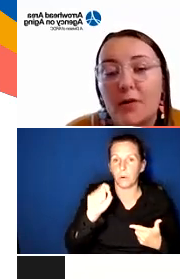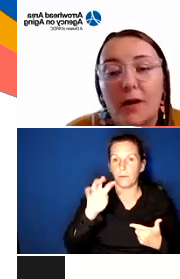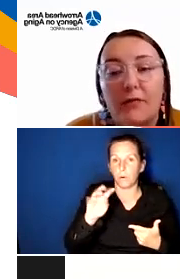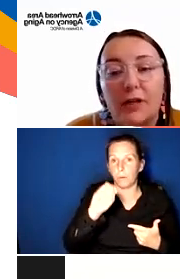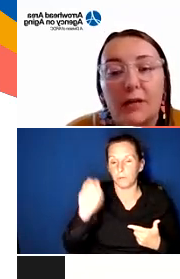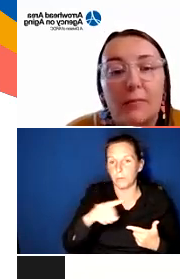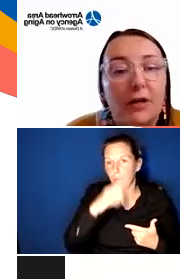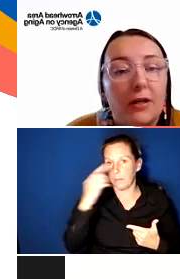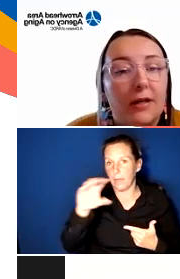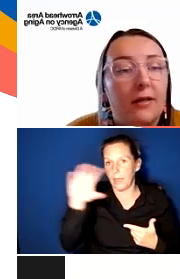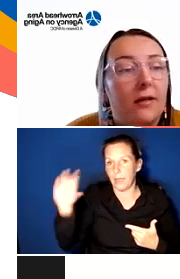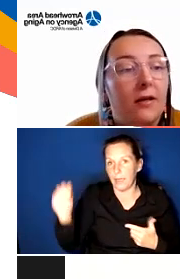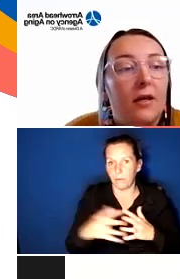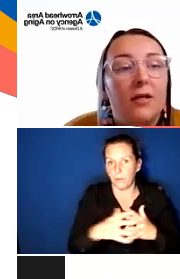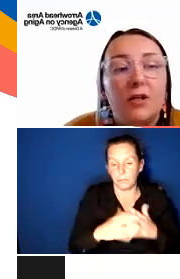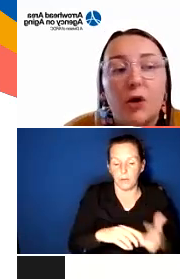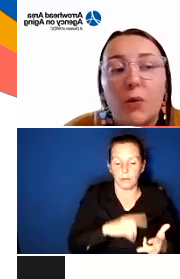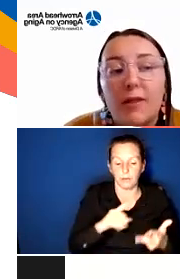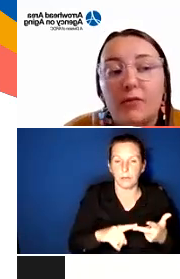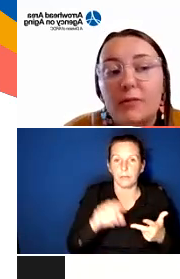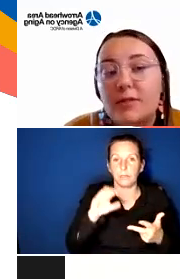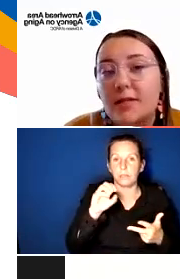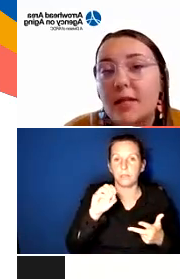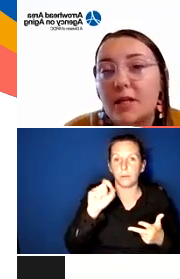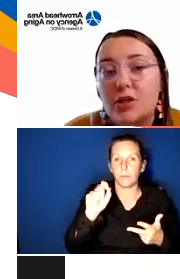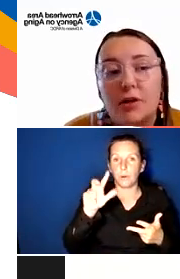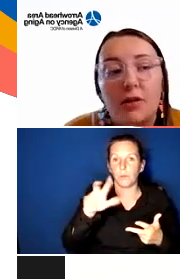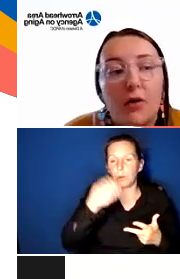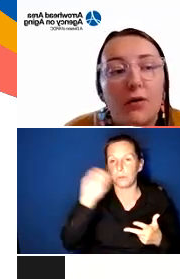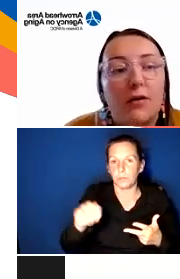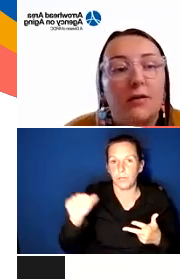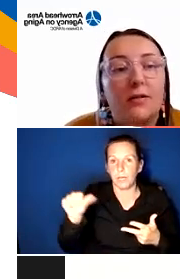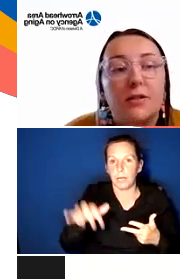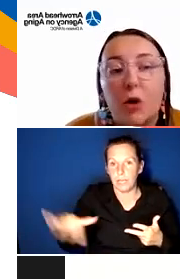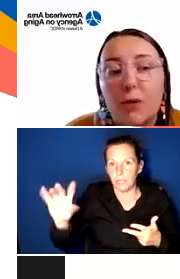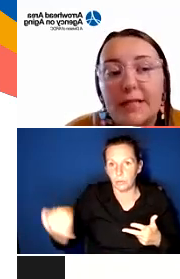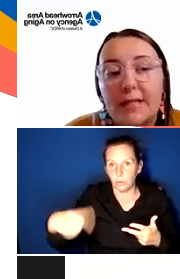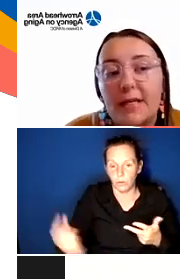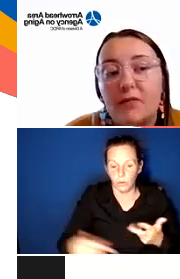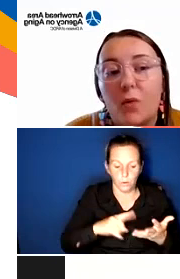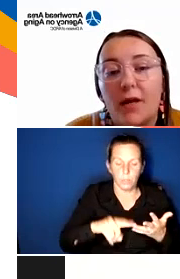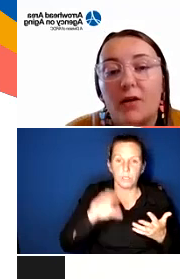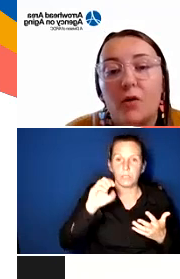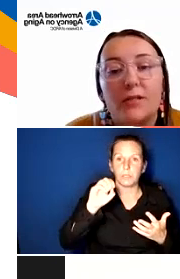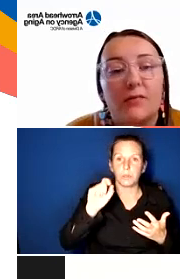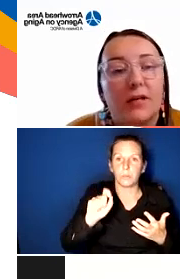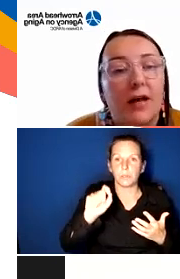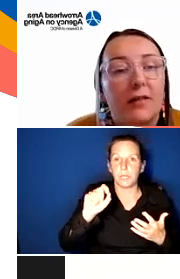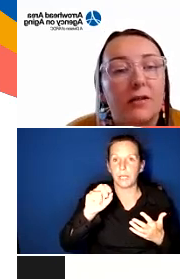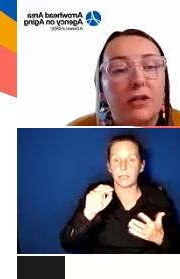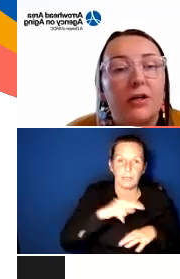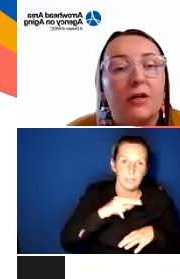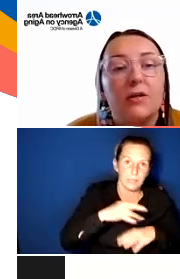0.4% Black or African American, 0.3% Asian alone, 0% Native Hawaiian or